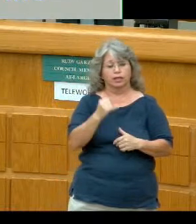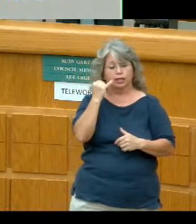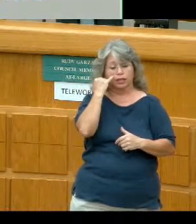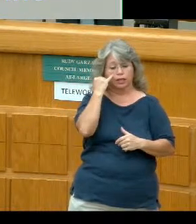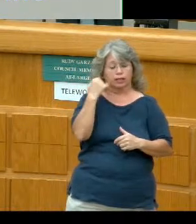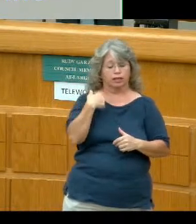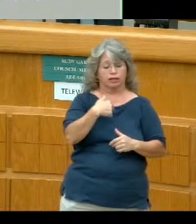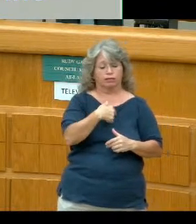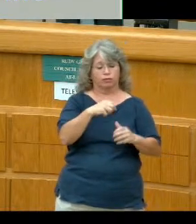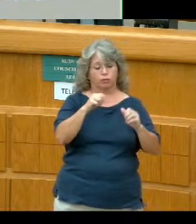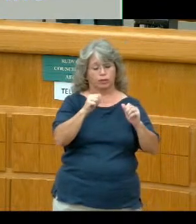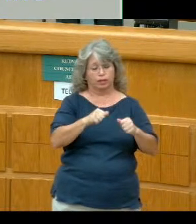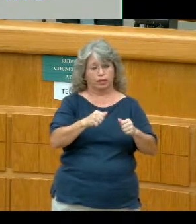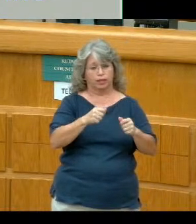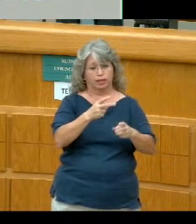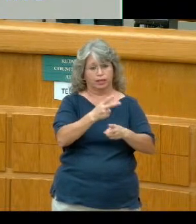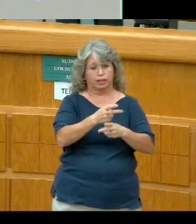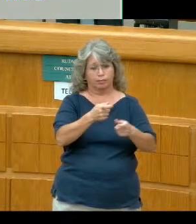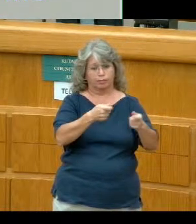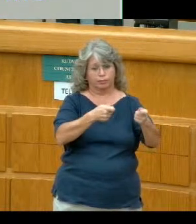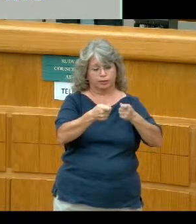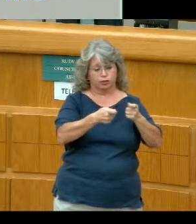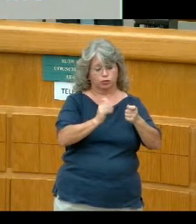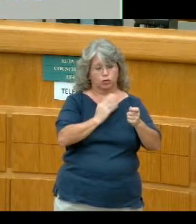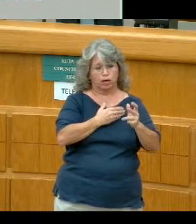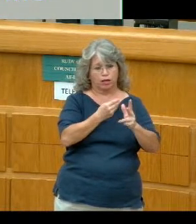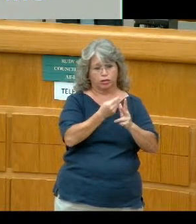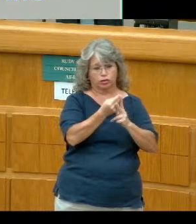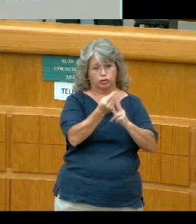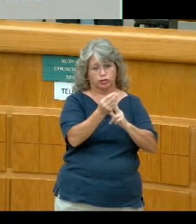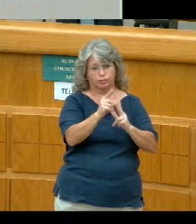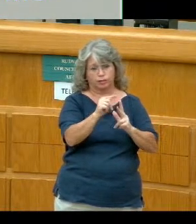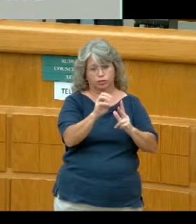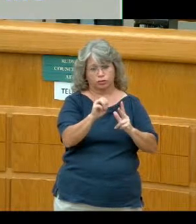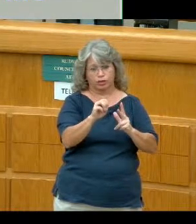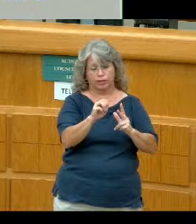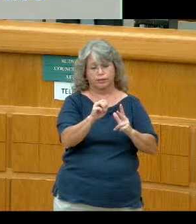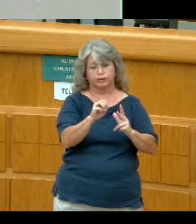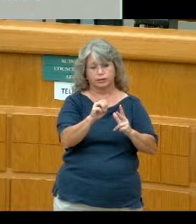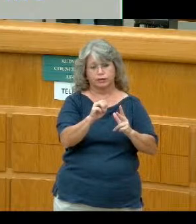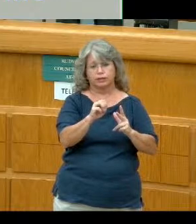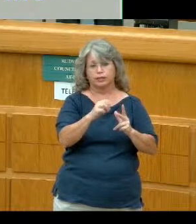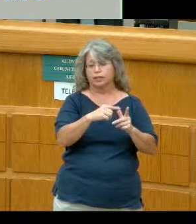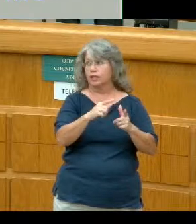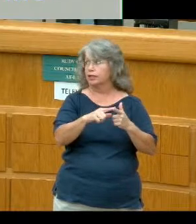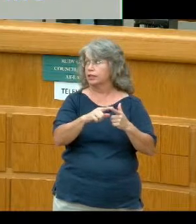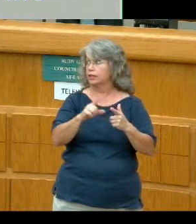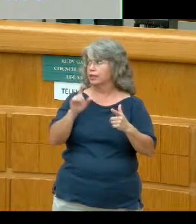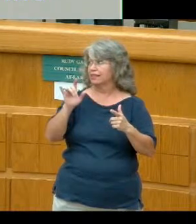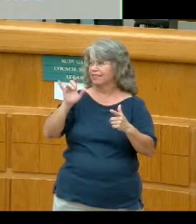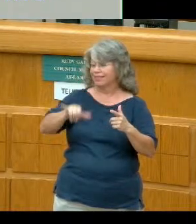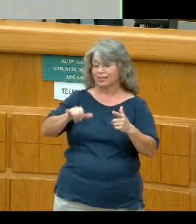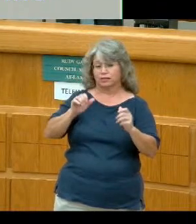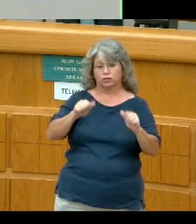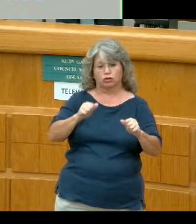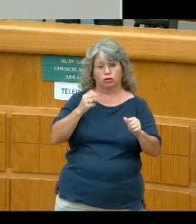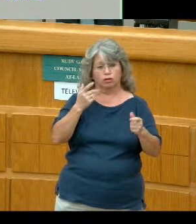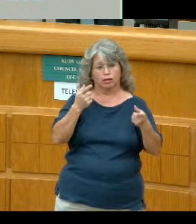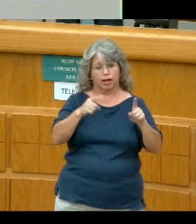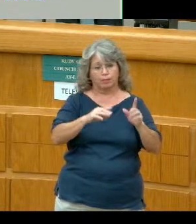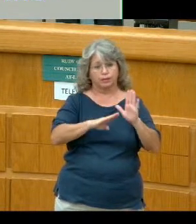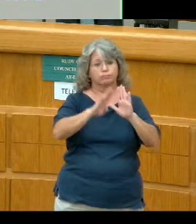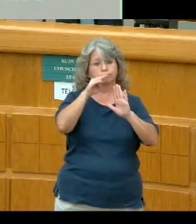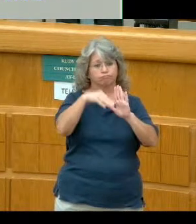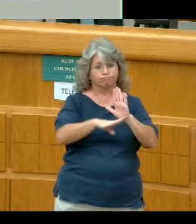21st. And we can control the transmission rate like this by turning on and off open Texas, then this is what could